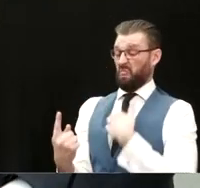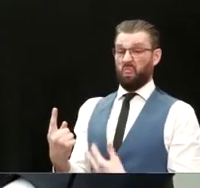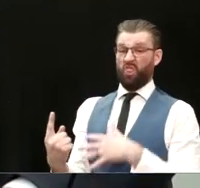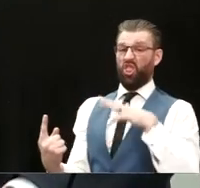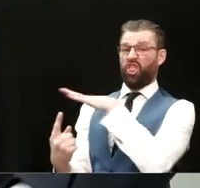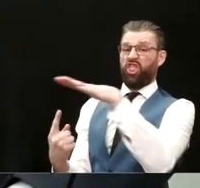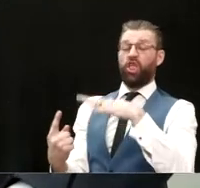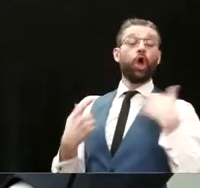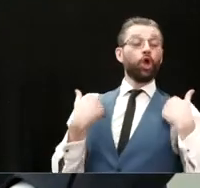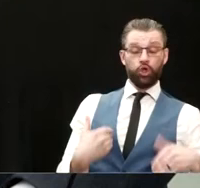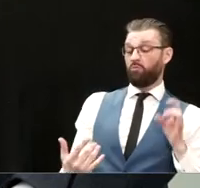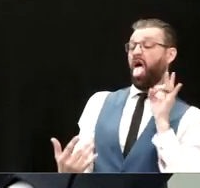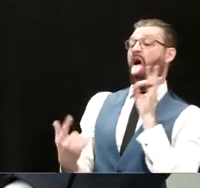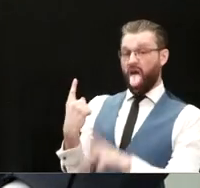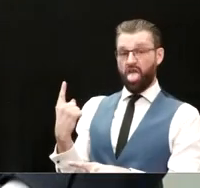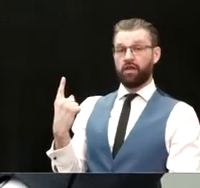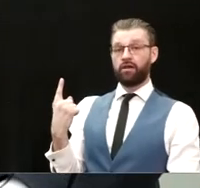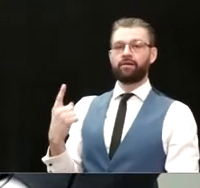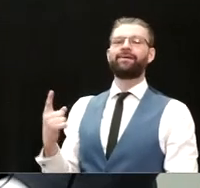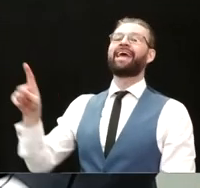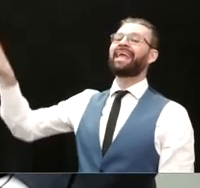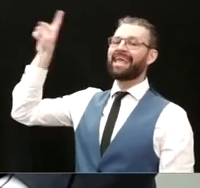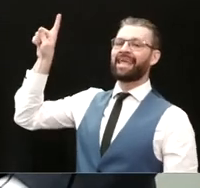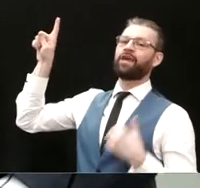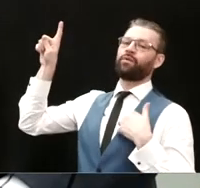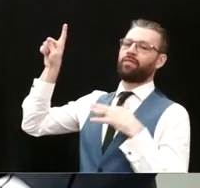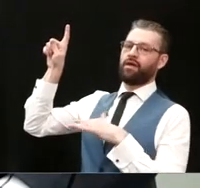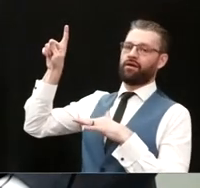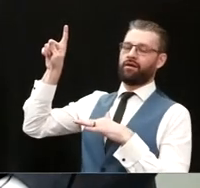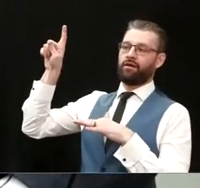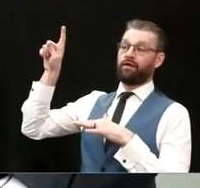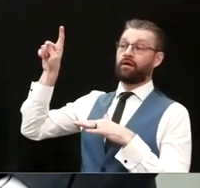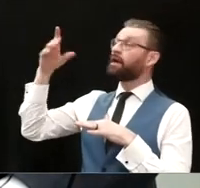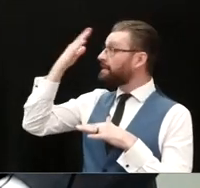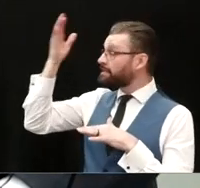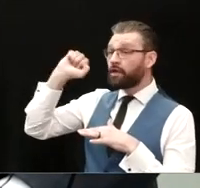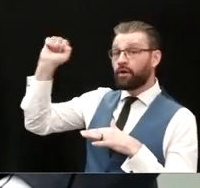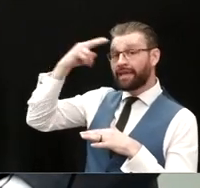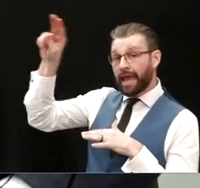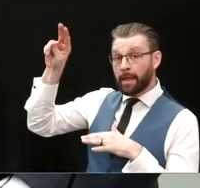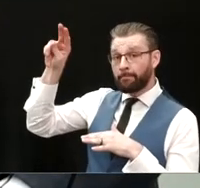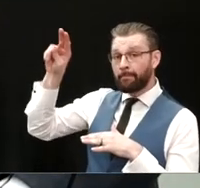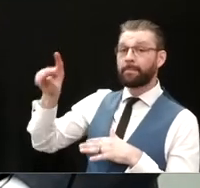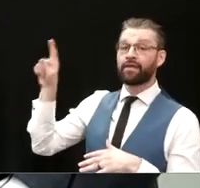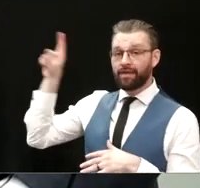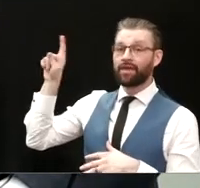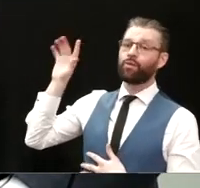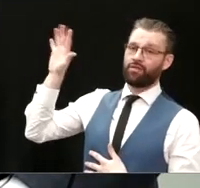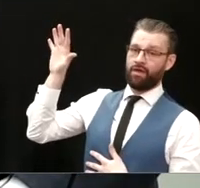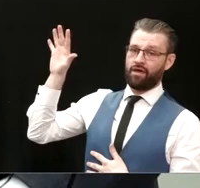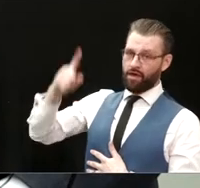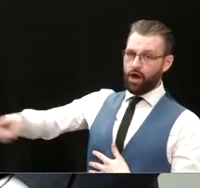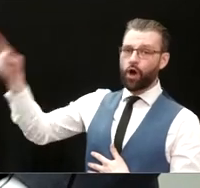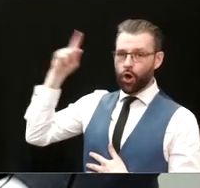had abandoned me, he was there. When I did not know his name, he was there.